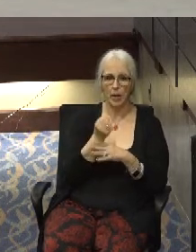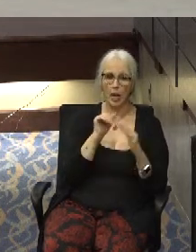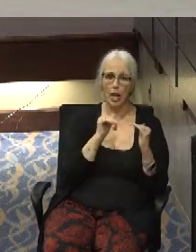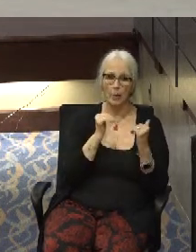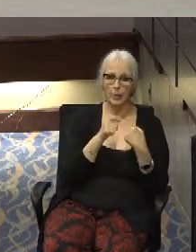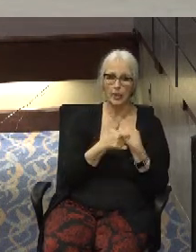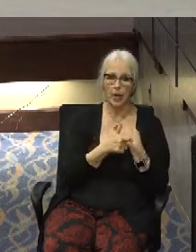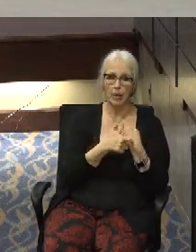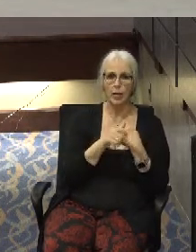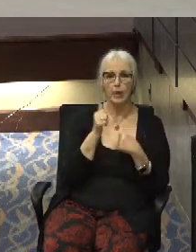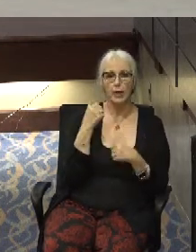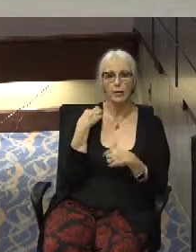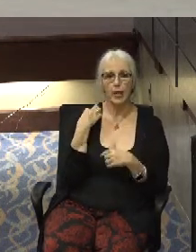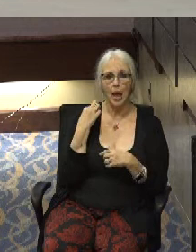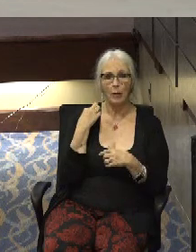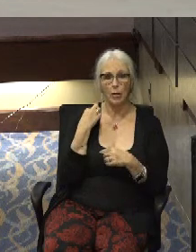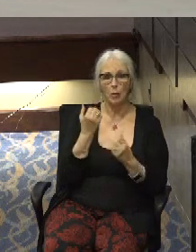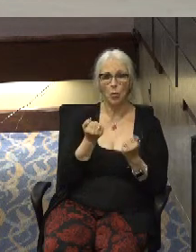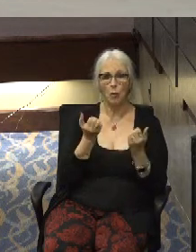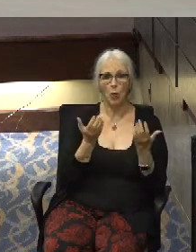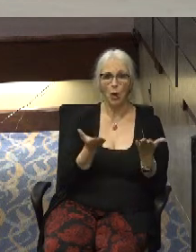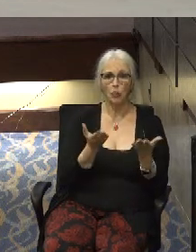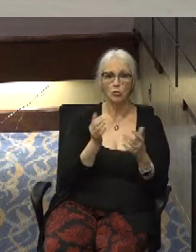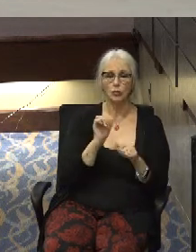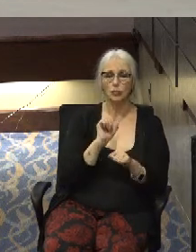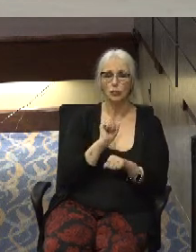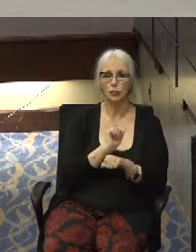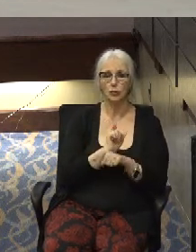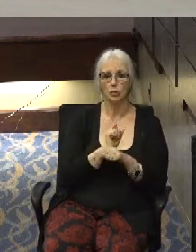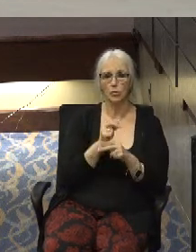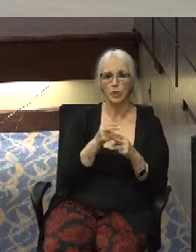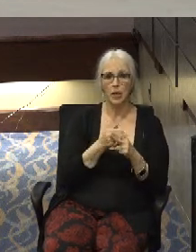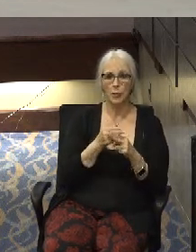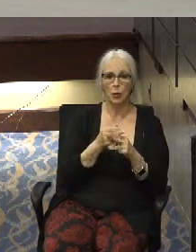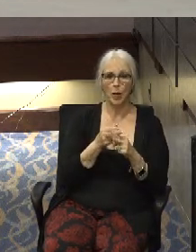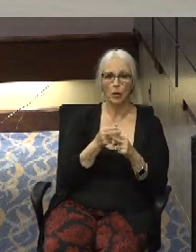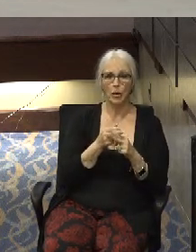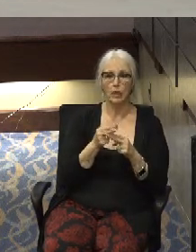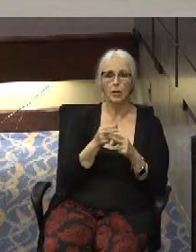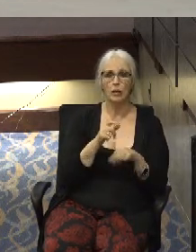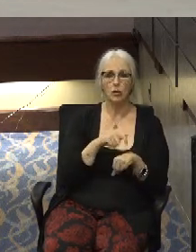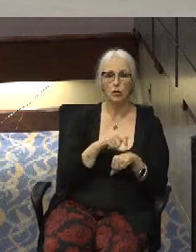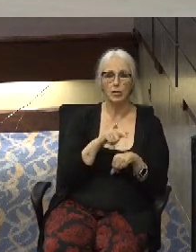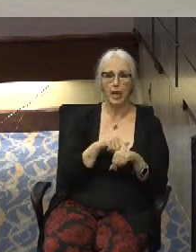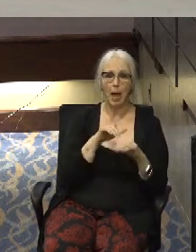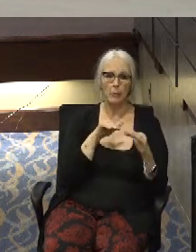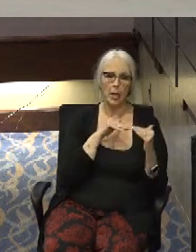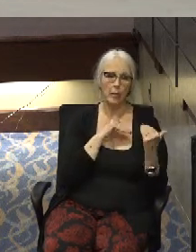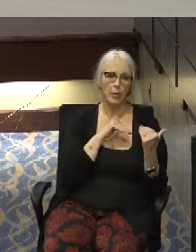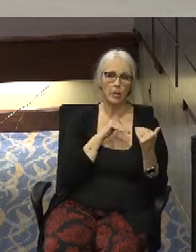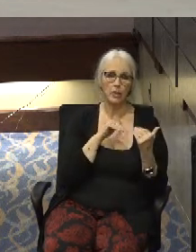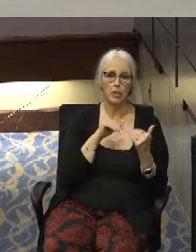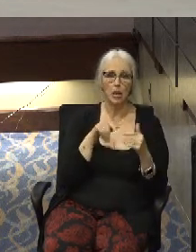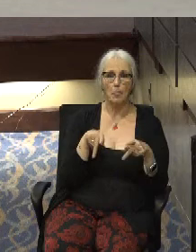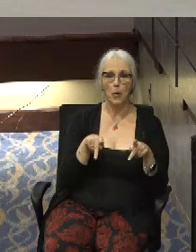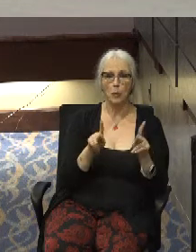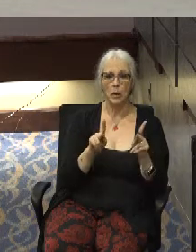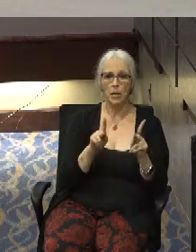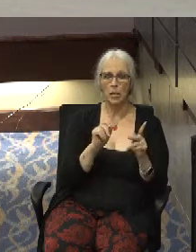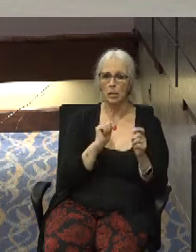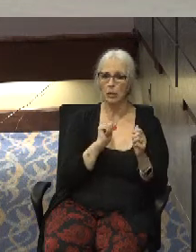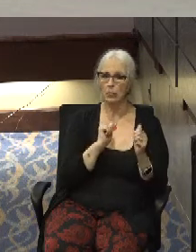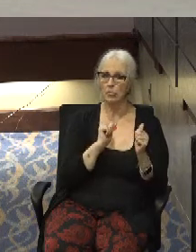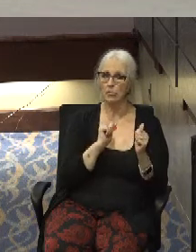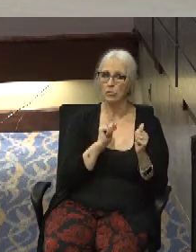applicant does propose to only operate this on a temporary basis, there's also a time limit that this permit shall be